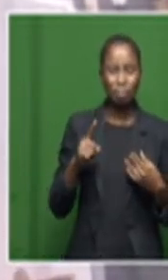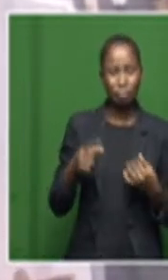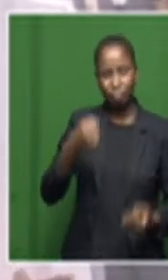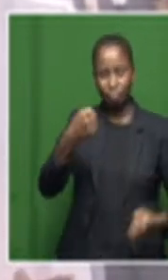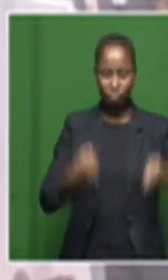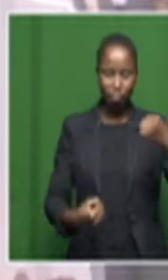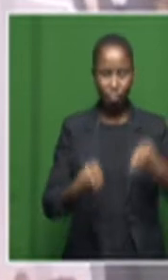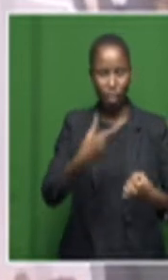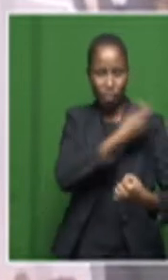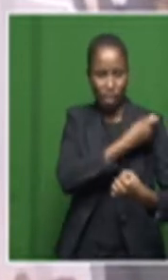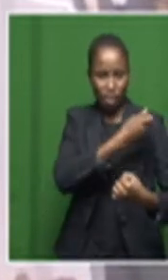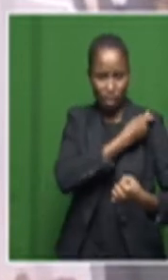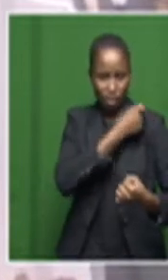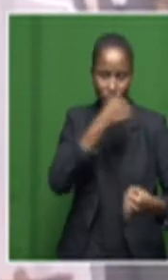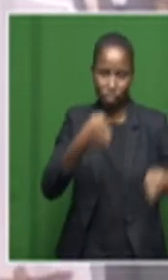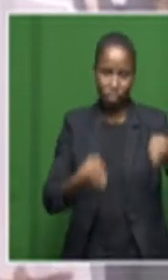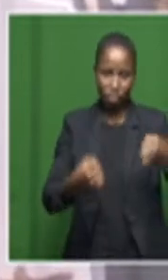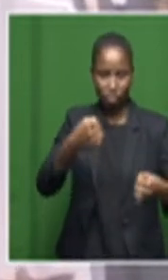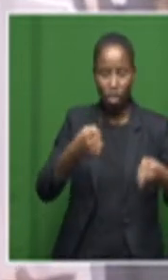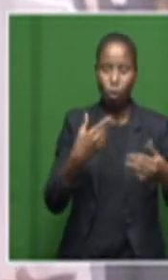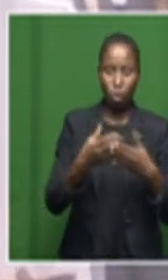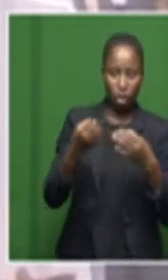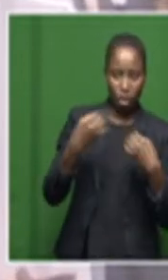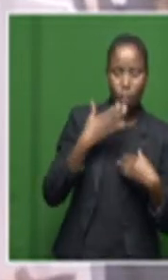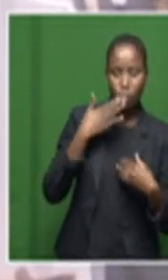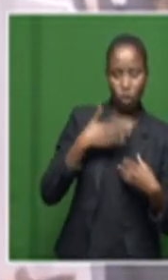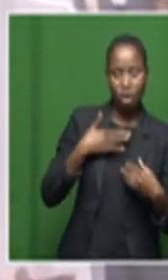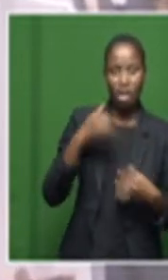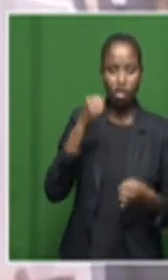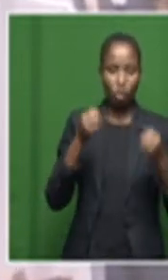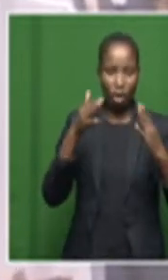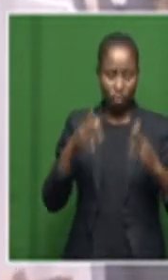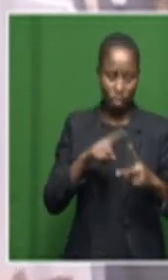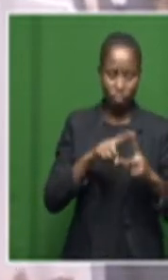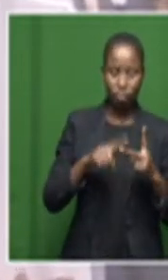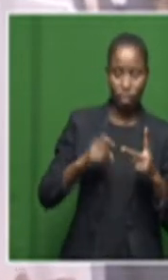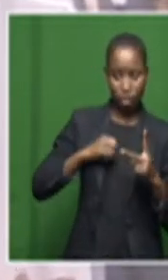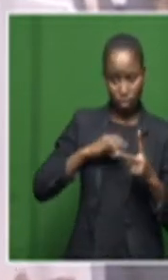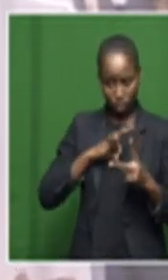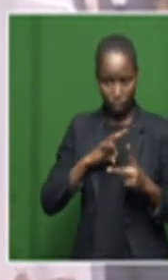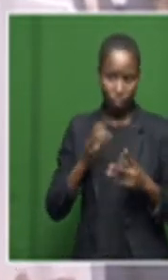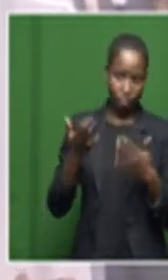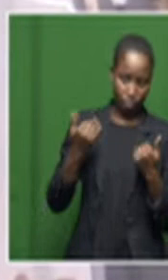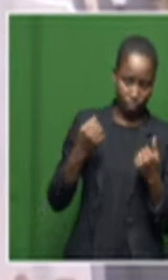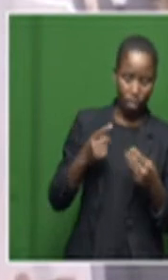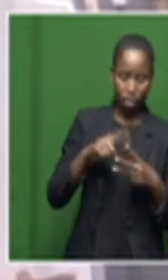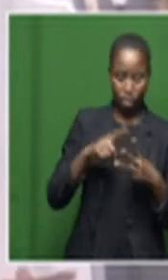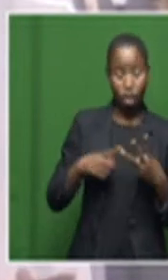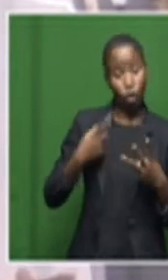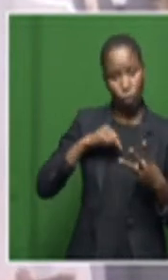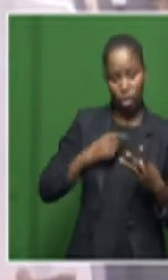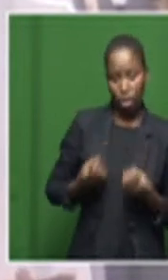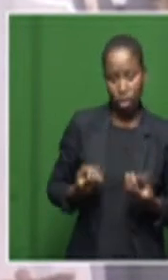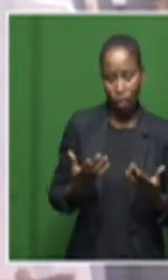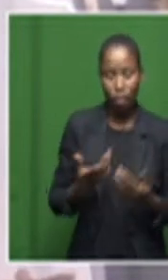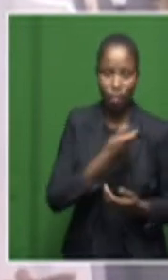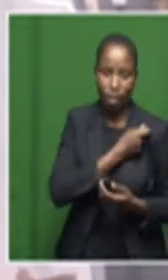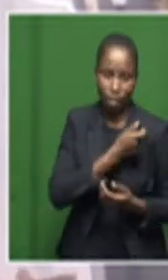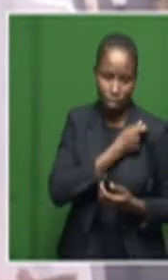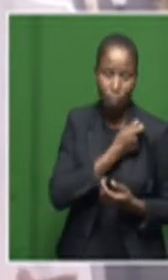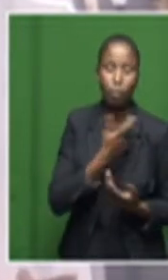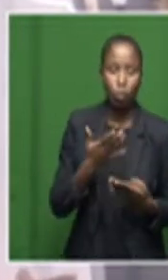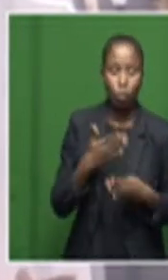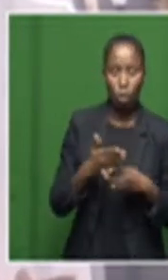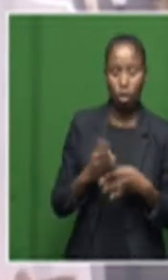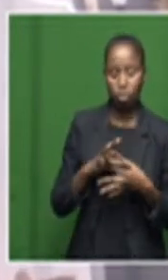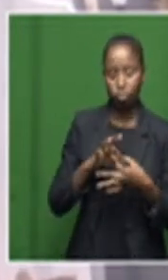will provide with a driver and some staff, and we will provide the vaccine. So we are working hand in